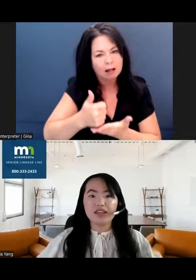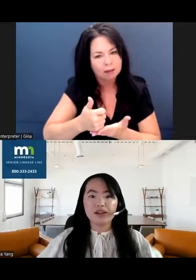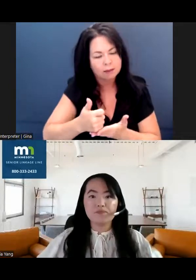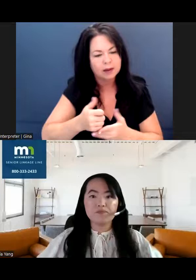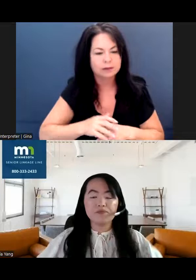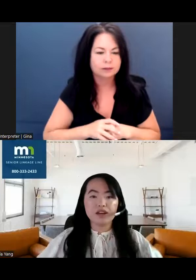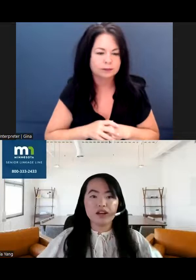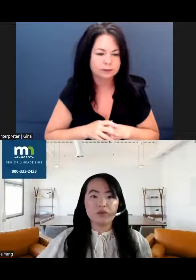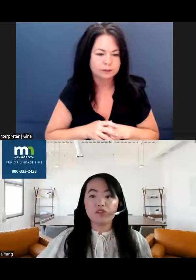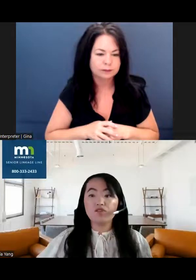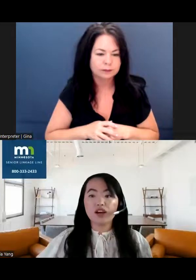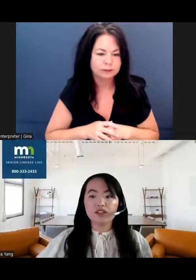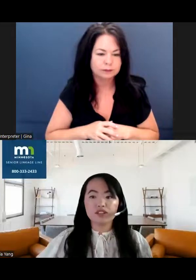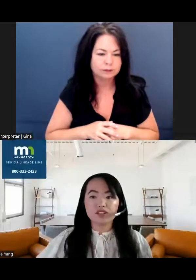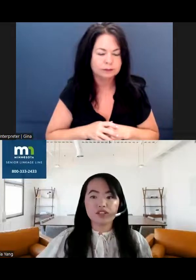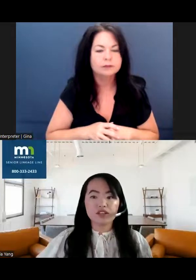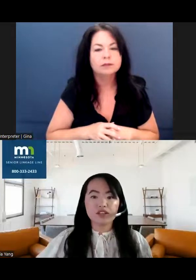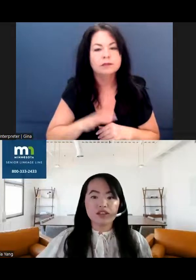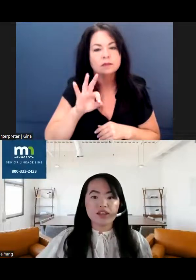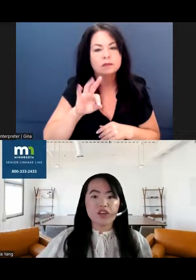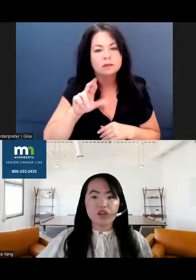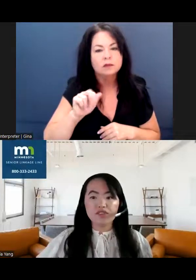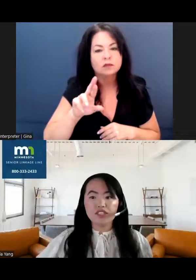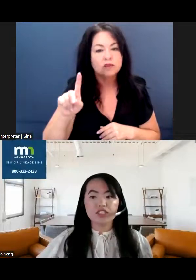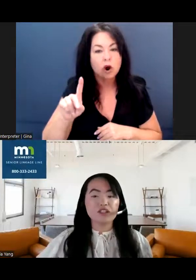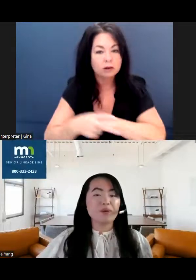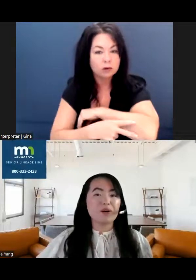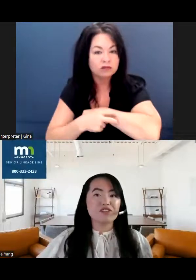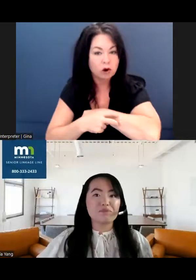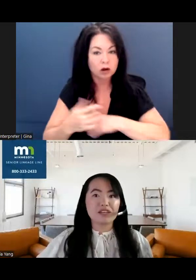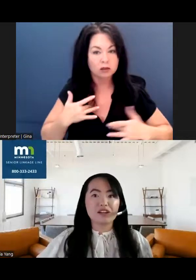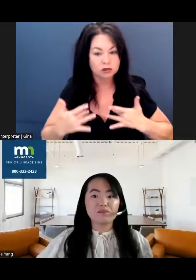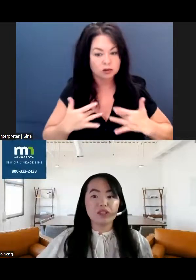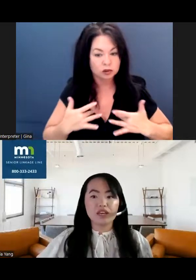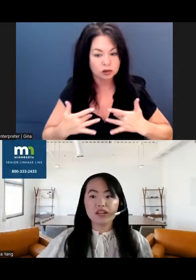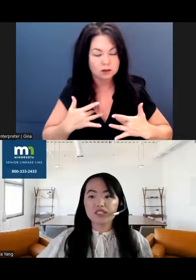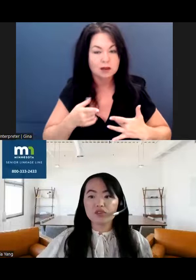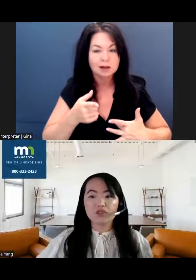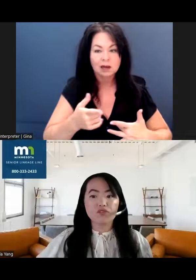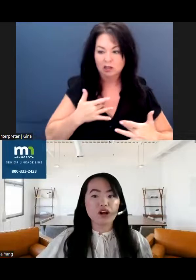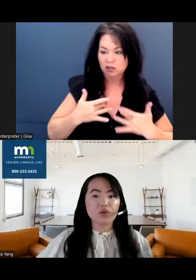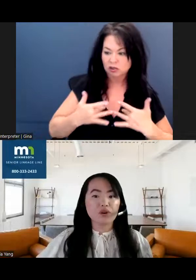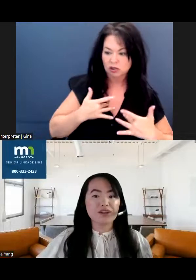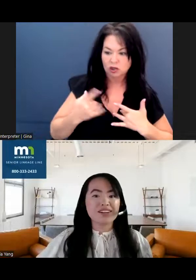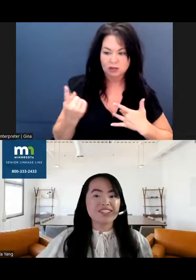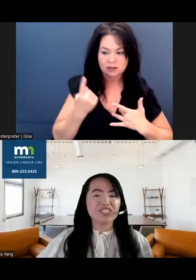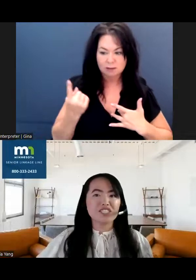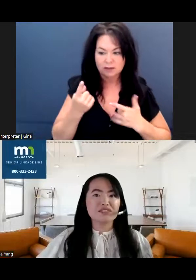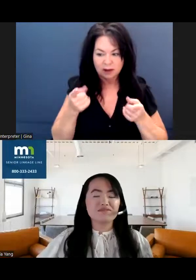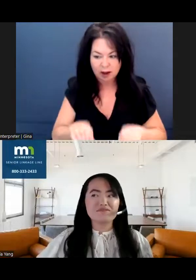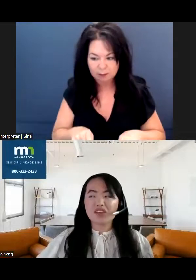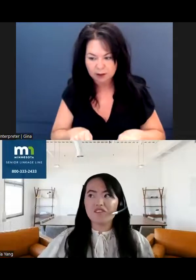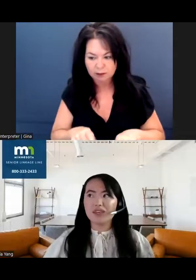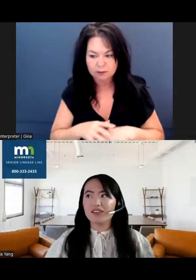Continuing on here with fraud concerns. If you have concerns about your Medicare billing errors or fraud or